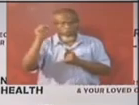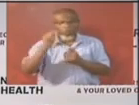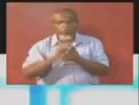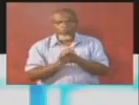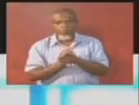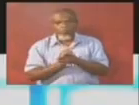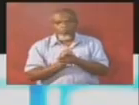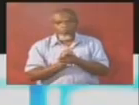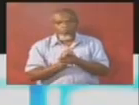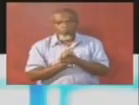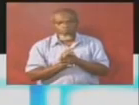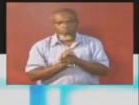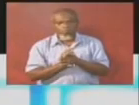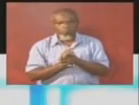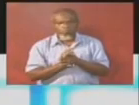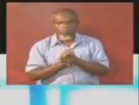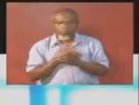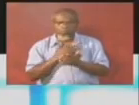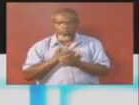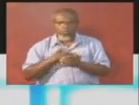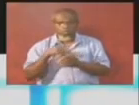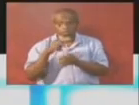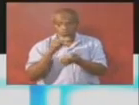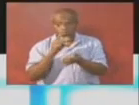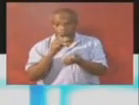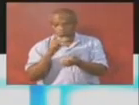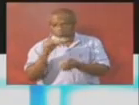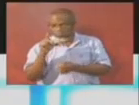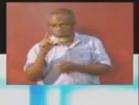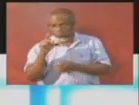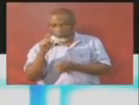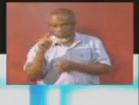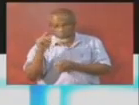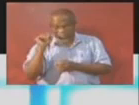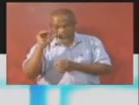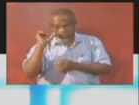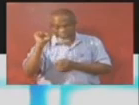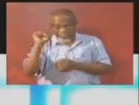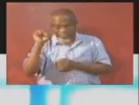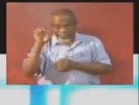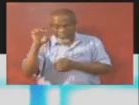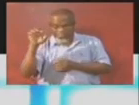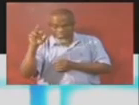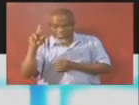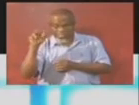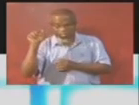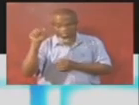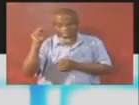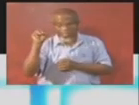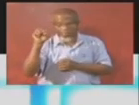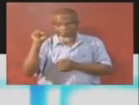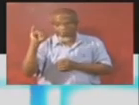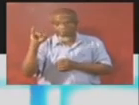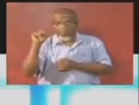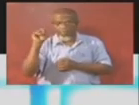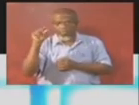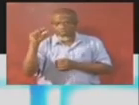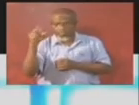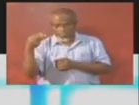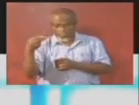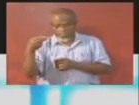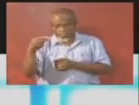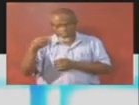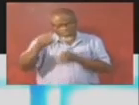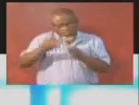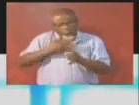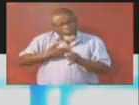Dr. Singh, if possible. If we can put the Tobago data on a separate slide from the